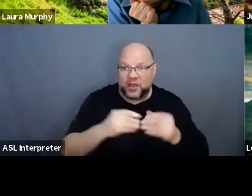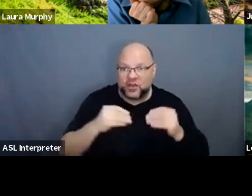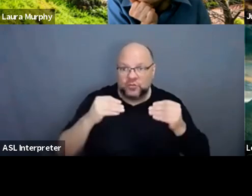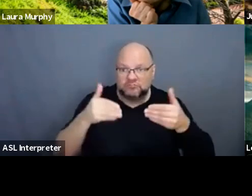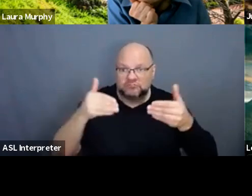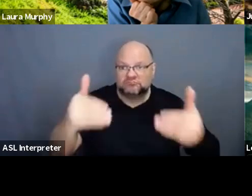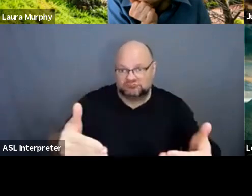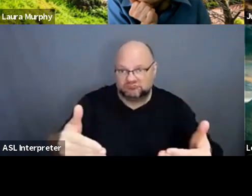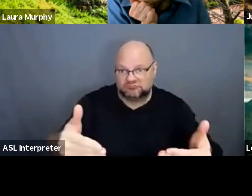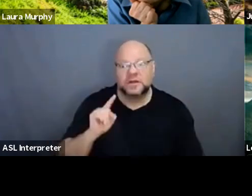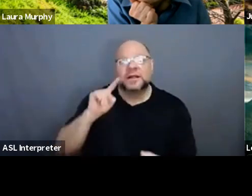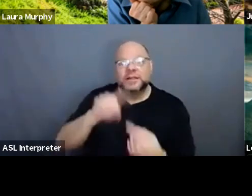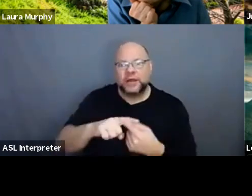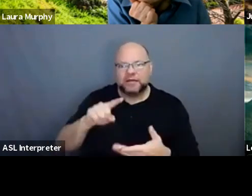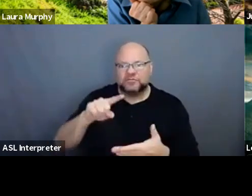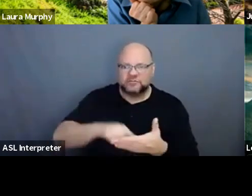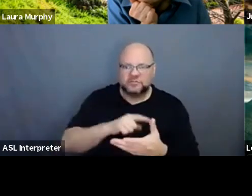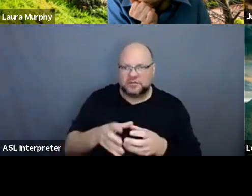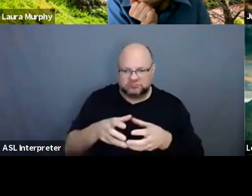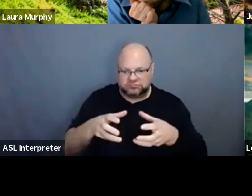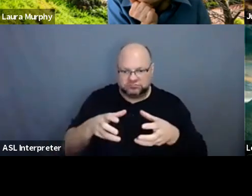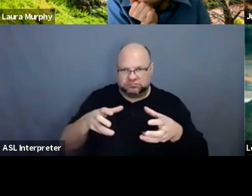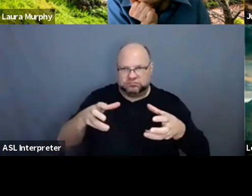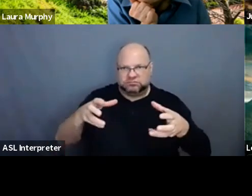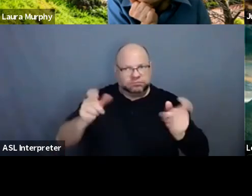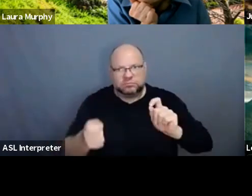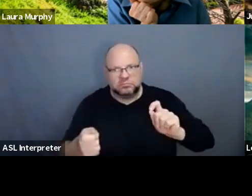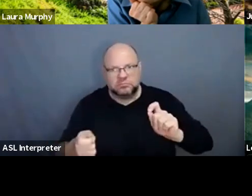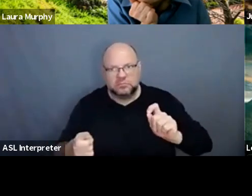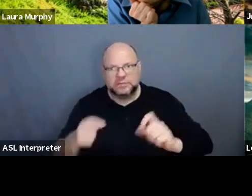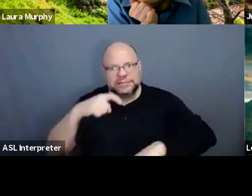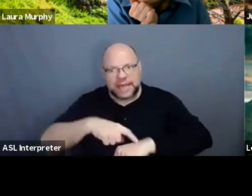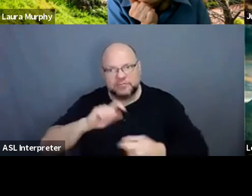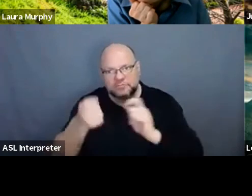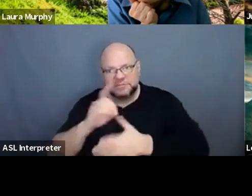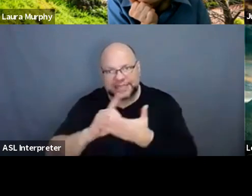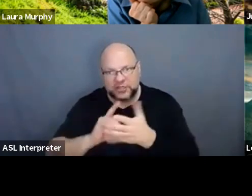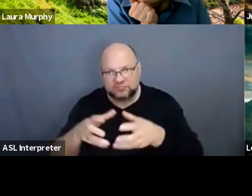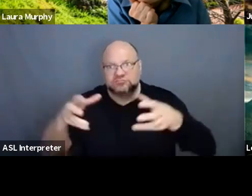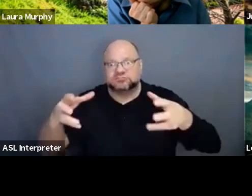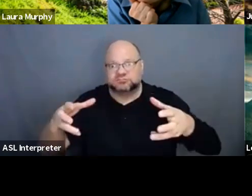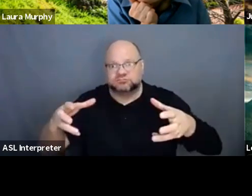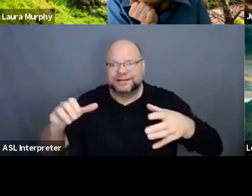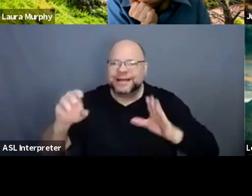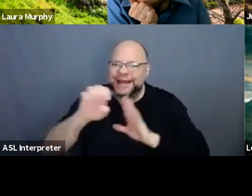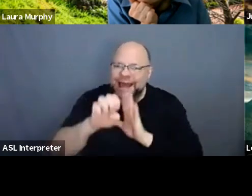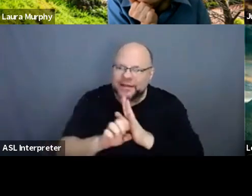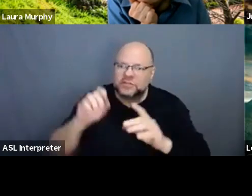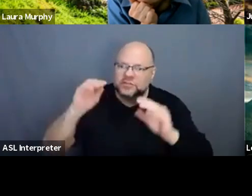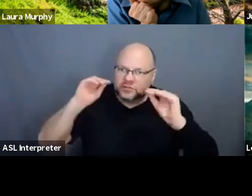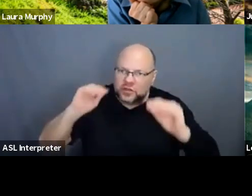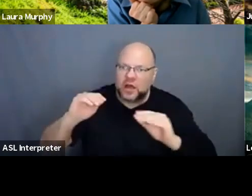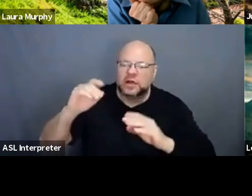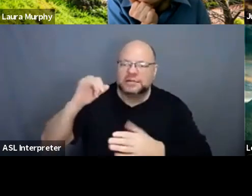think that until we have a critical mass of designers and design and ethically trained design thinkers, whatever